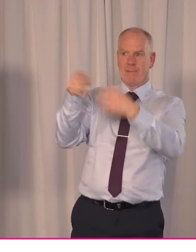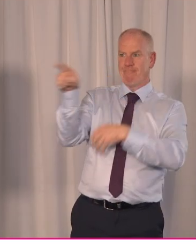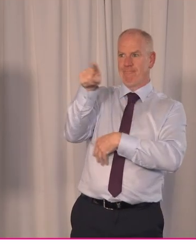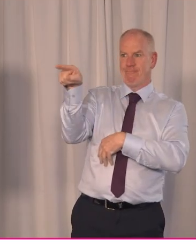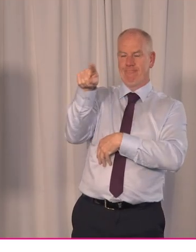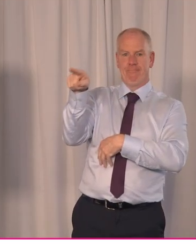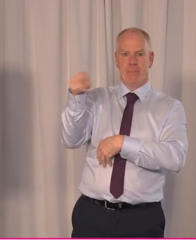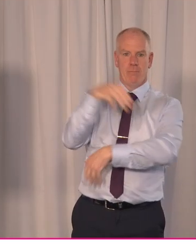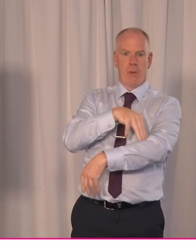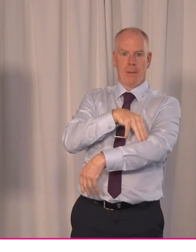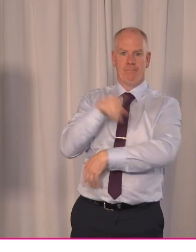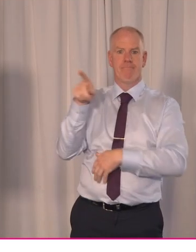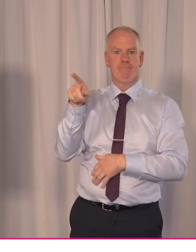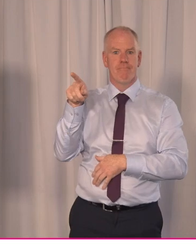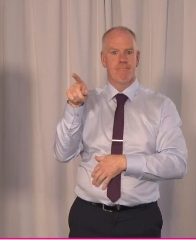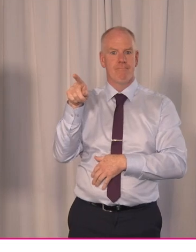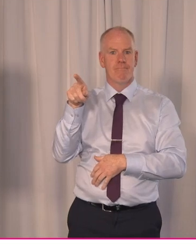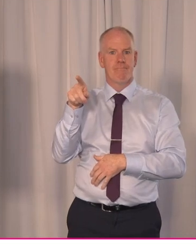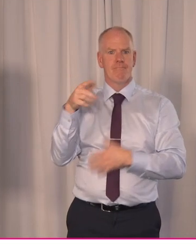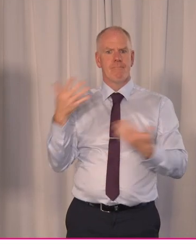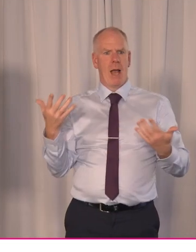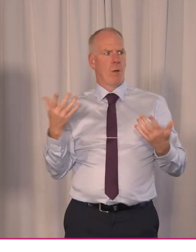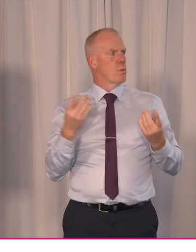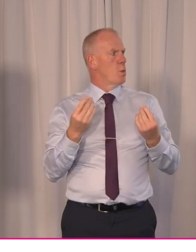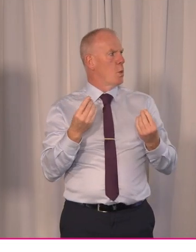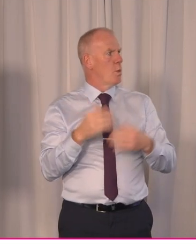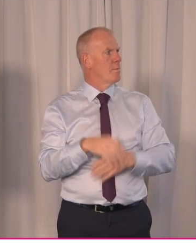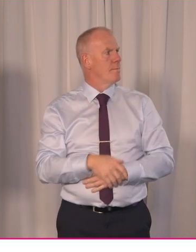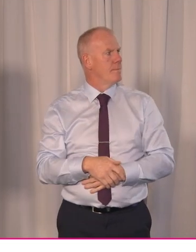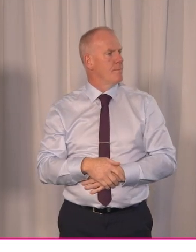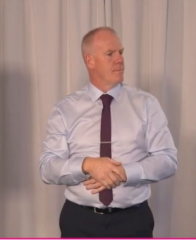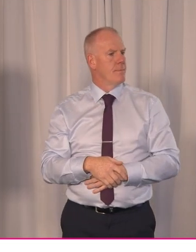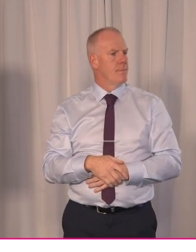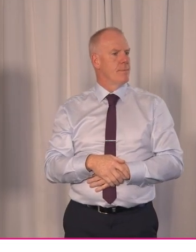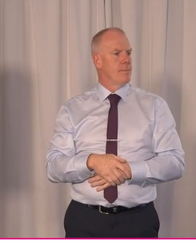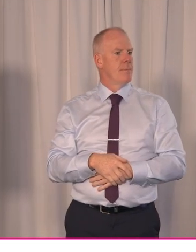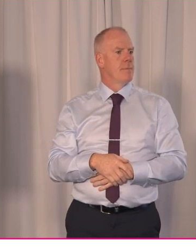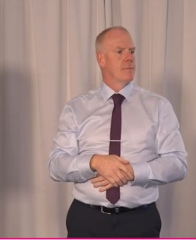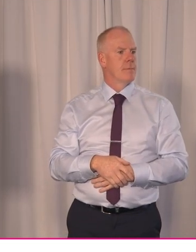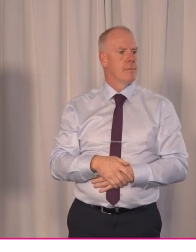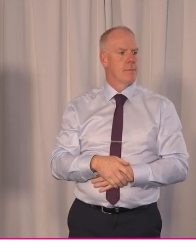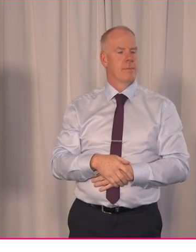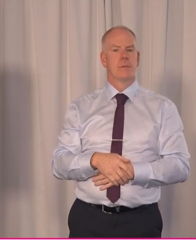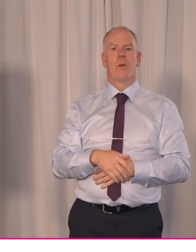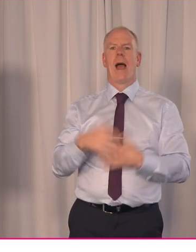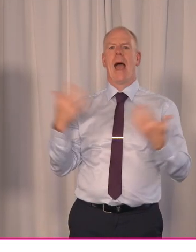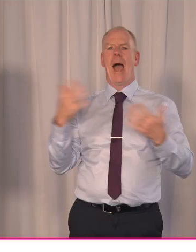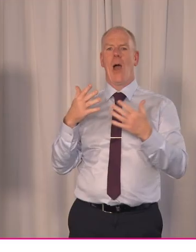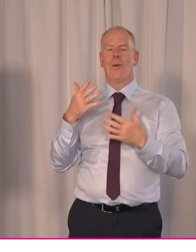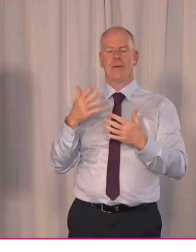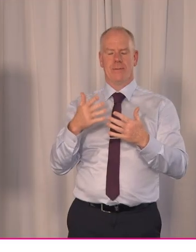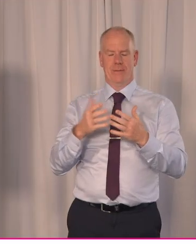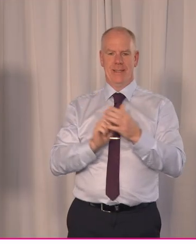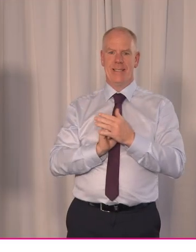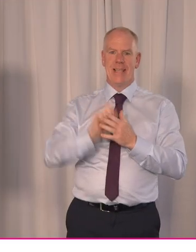So why can we send robots to Mars? So we should be able to design accessible